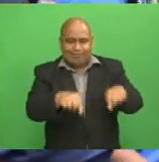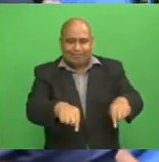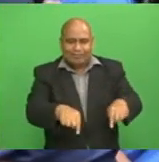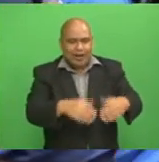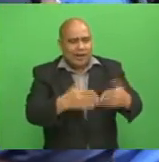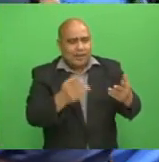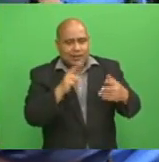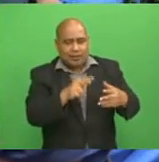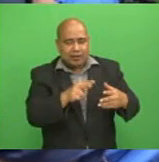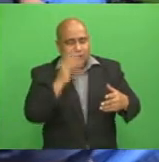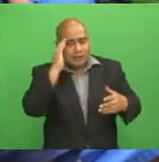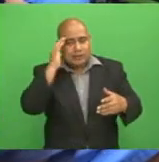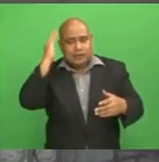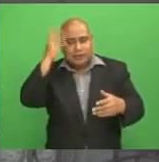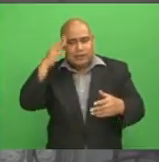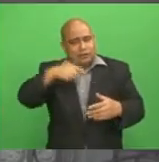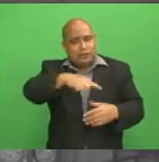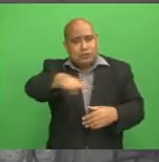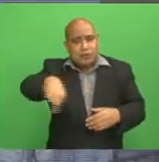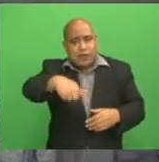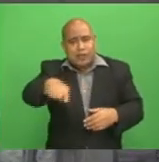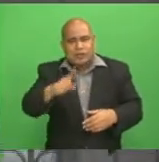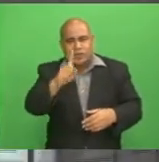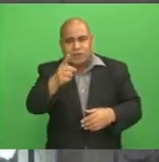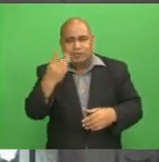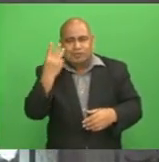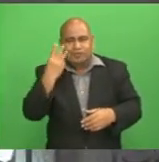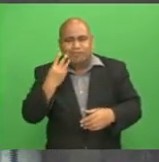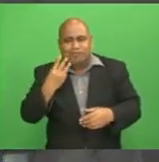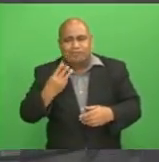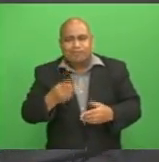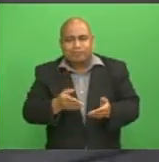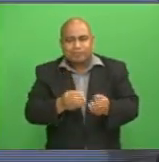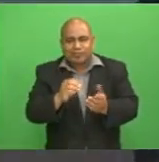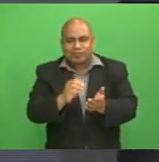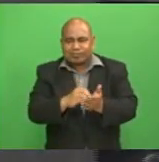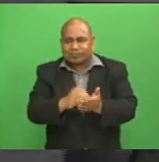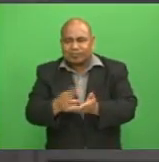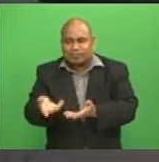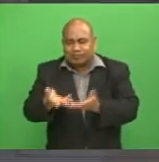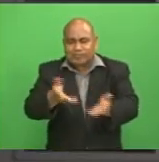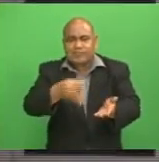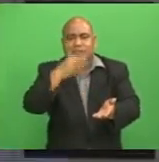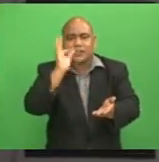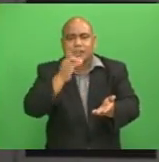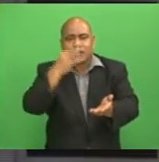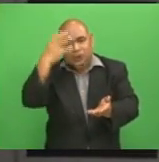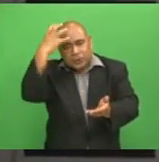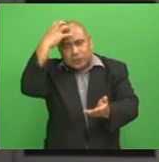there was a lady that had served tea to the Queen on a previous visit. So it's all of those